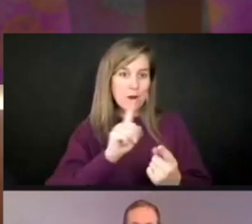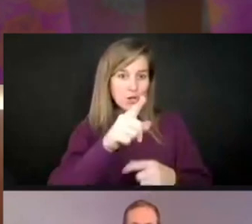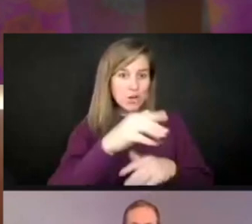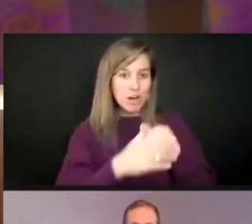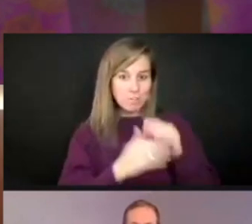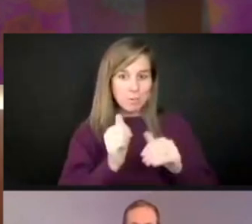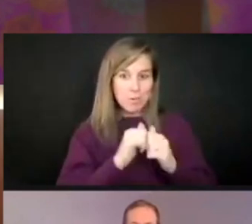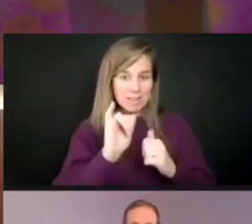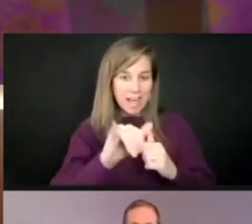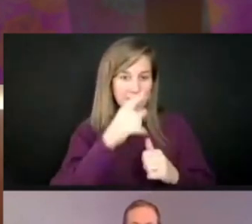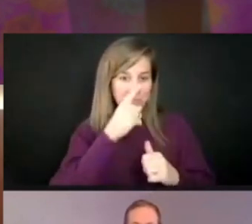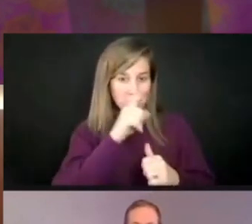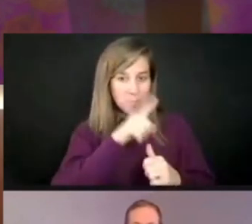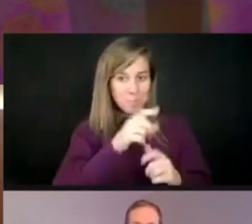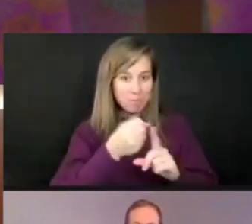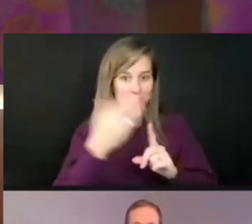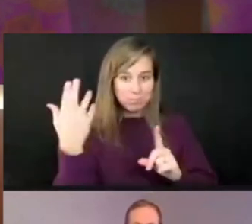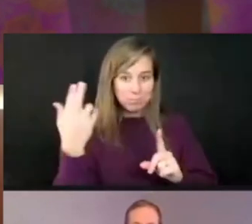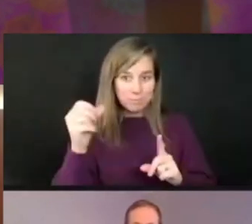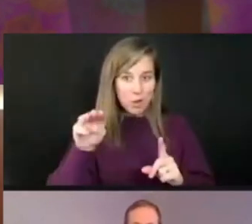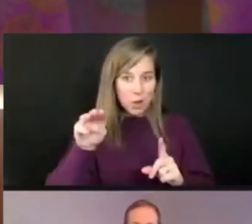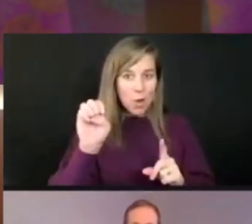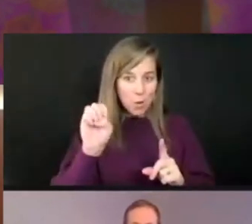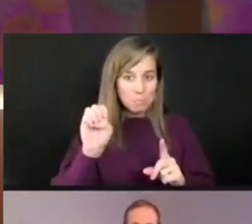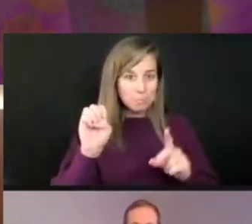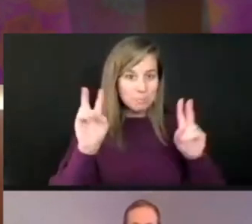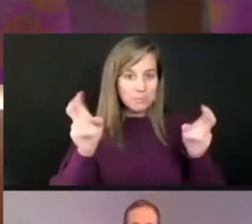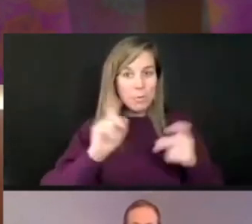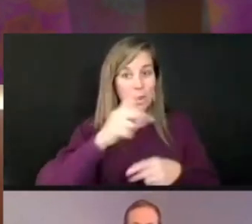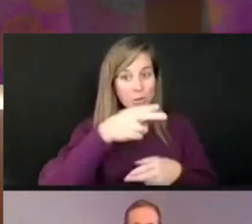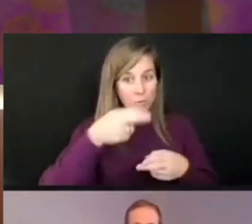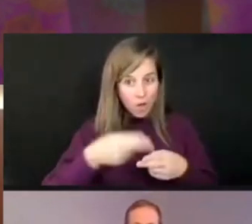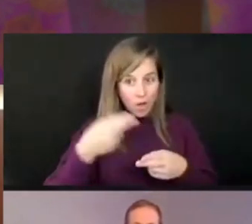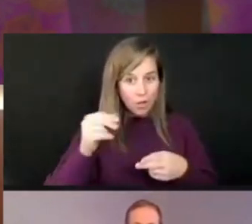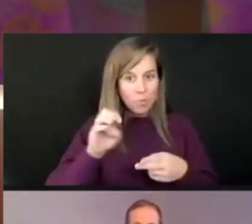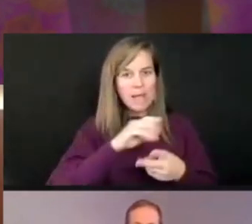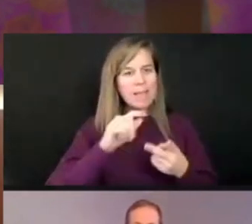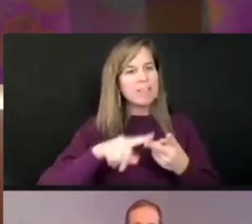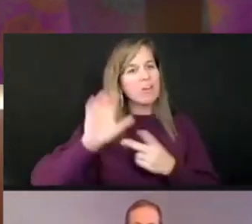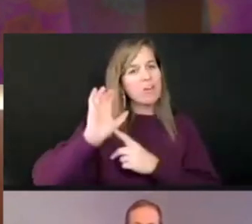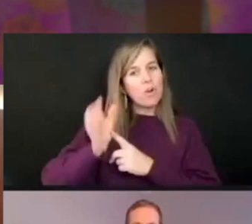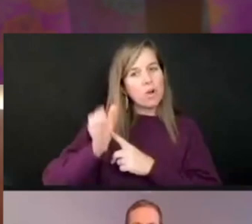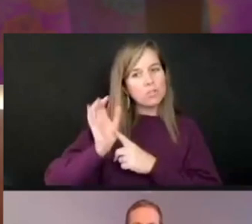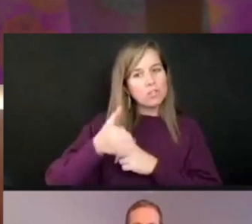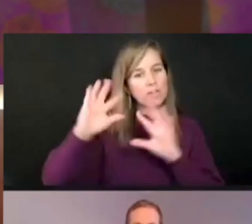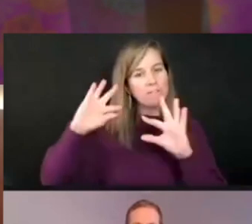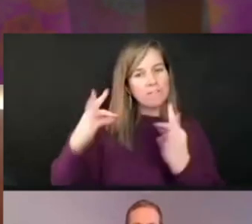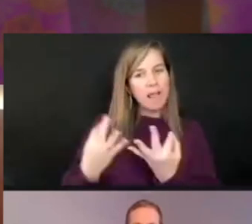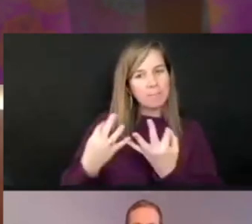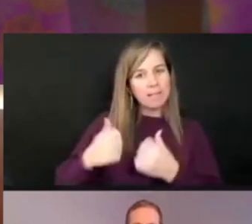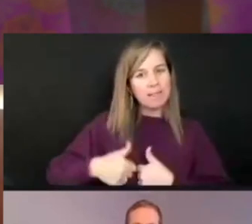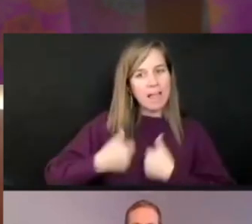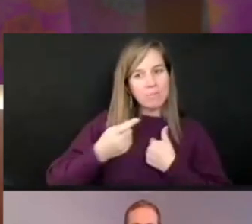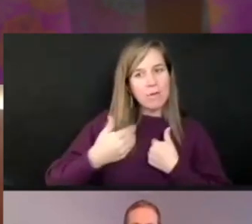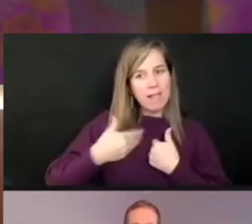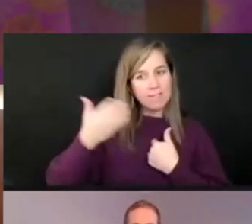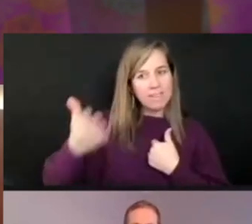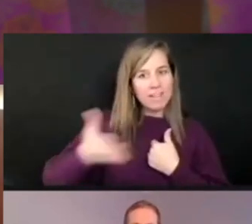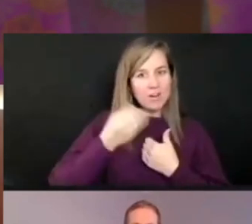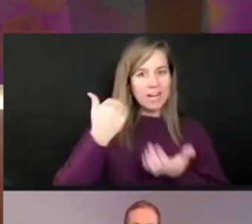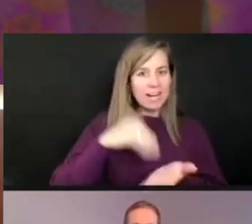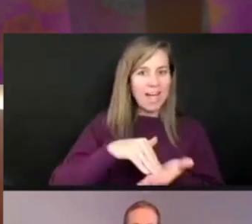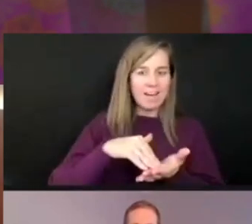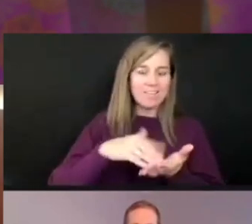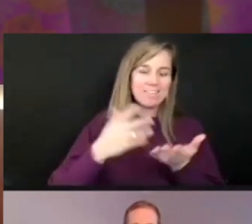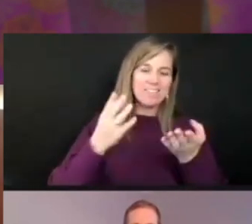that. But if you could tell us a little bit about where you call home and the culture and family life that you have there. And again, an